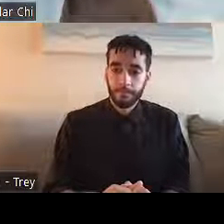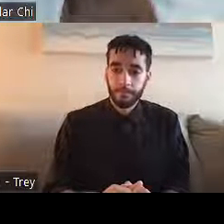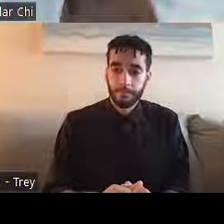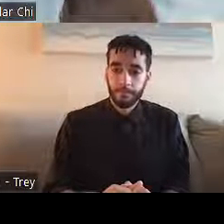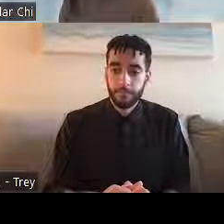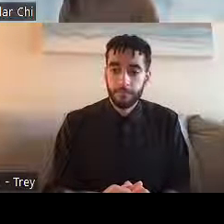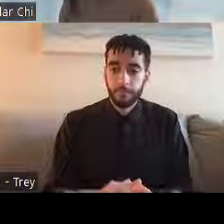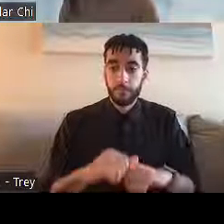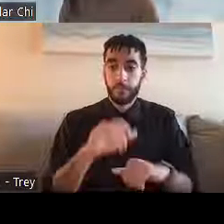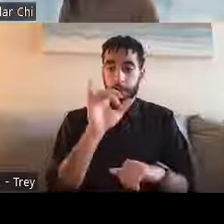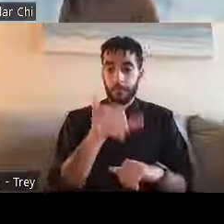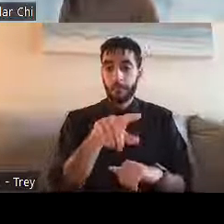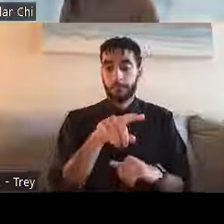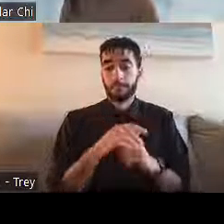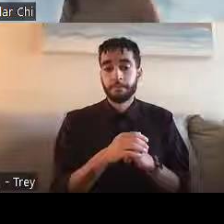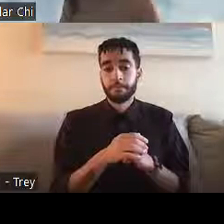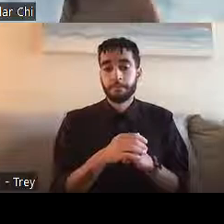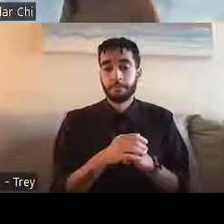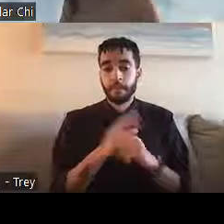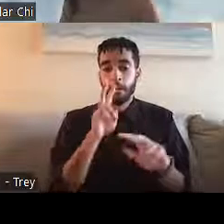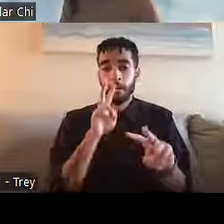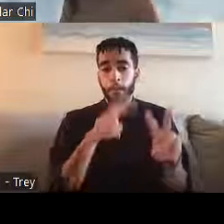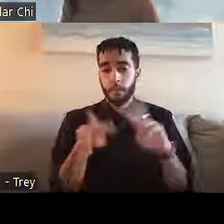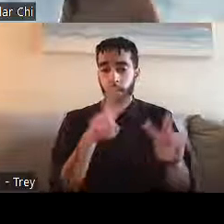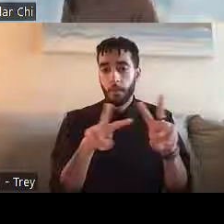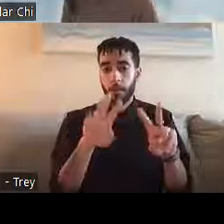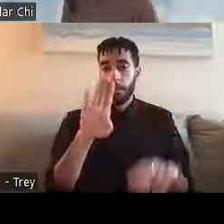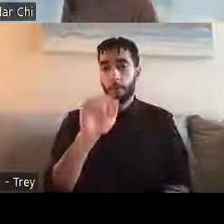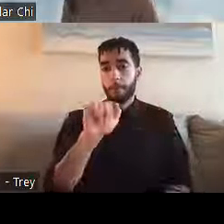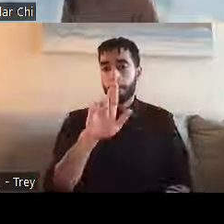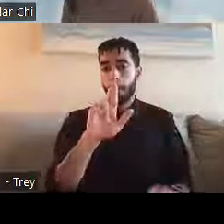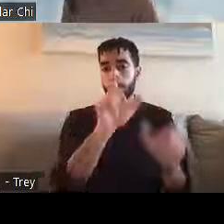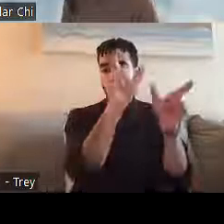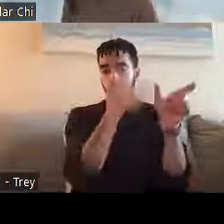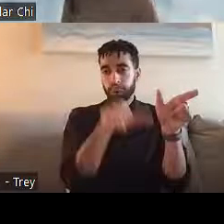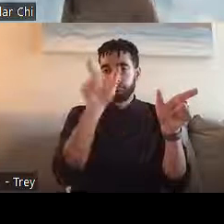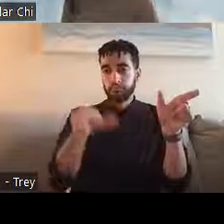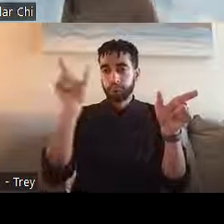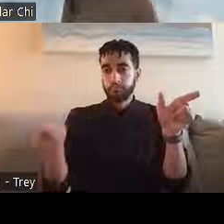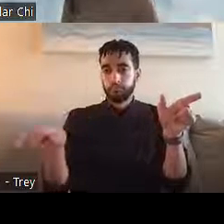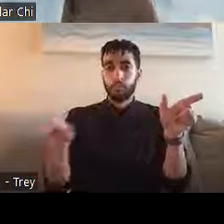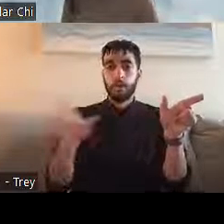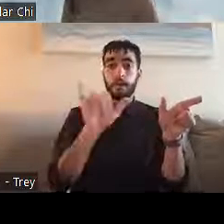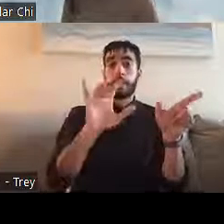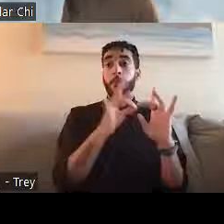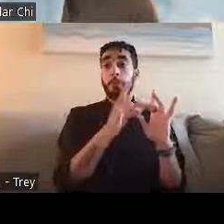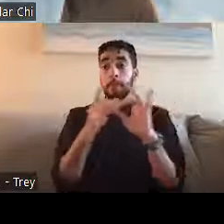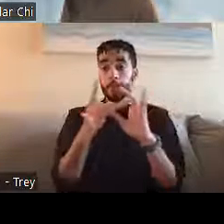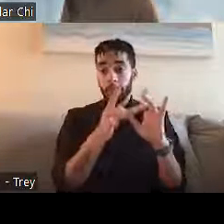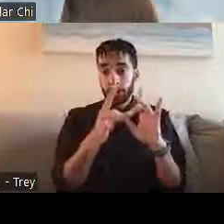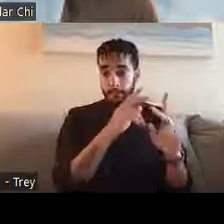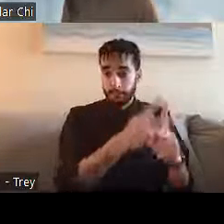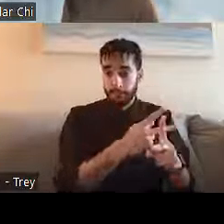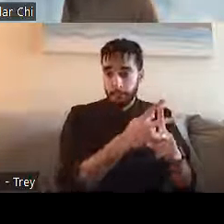Okay, so on this slide, we are looking at a bar graph stratified by the caregiver's relationship to the care recipient.